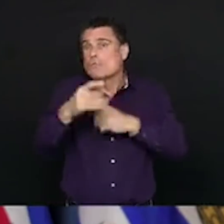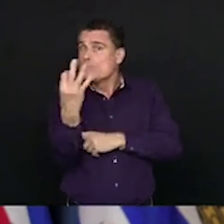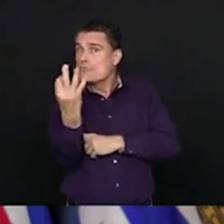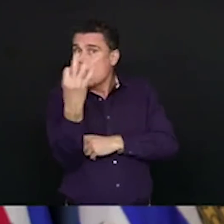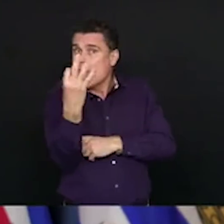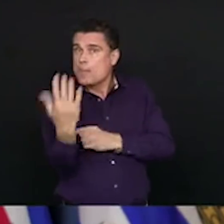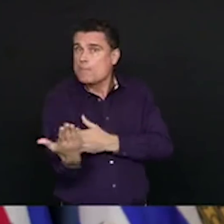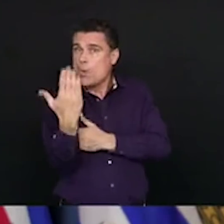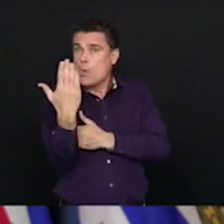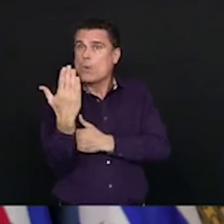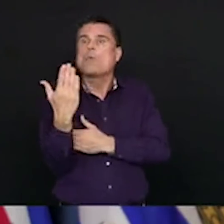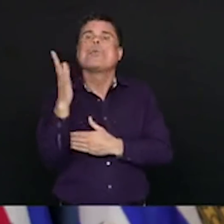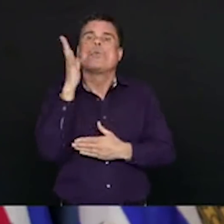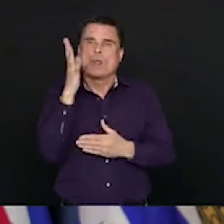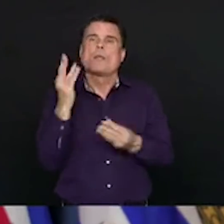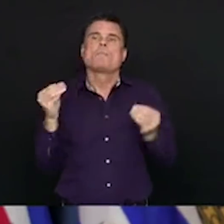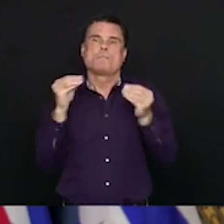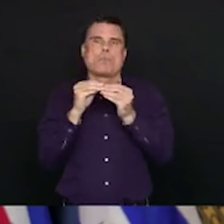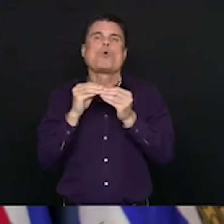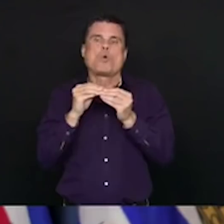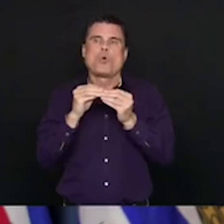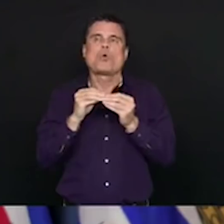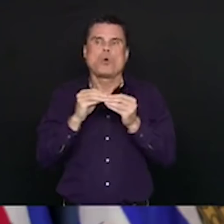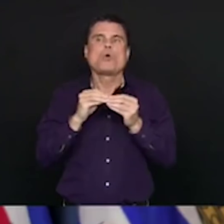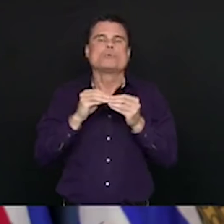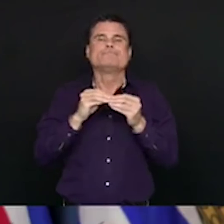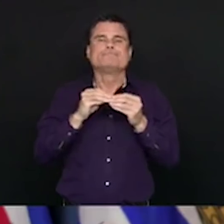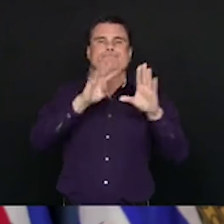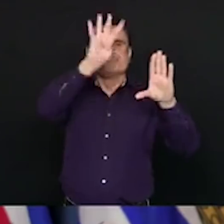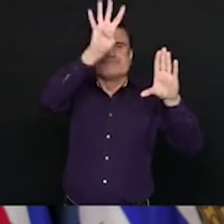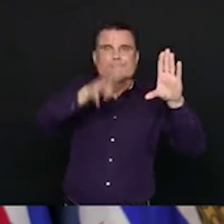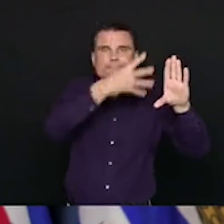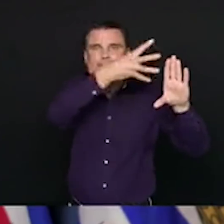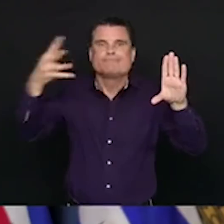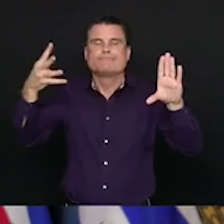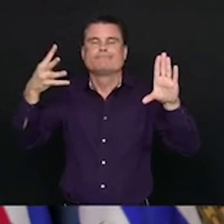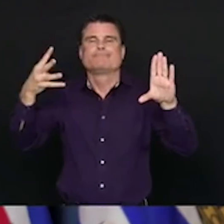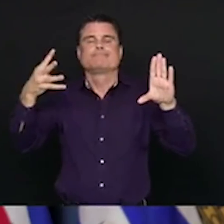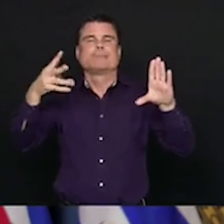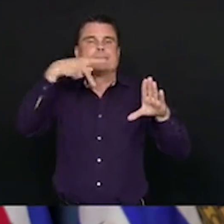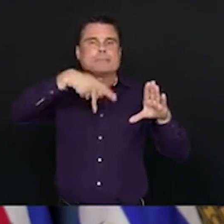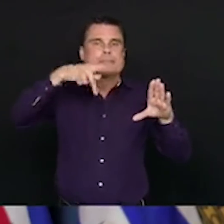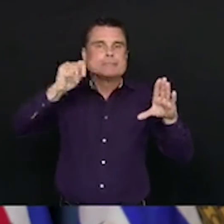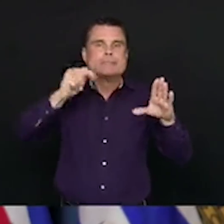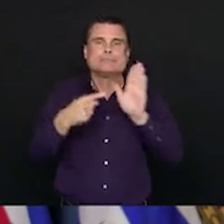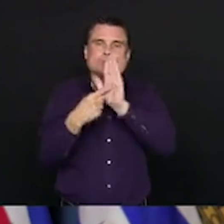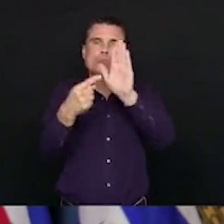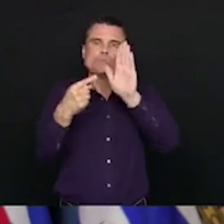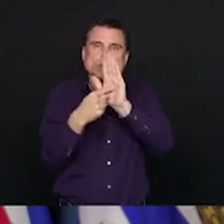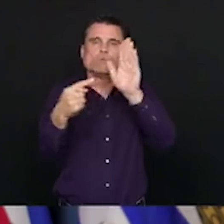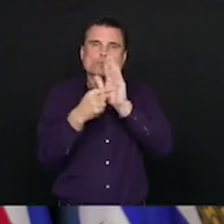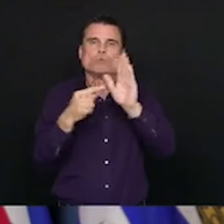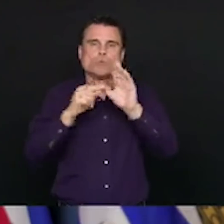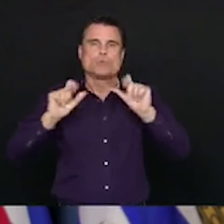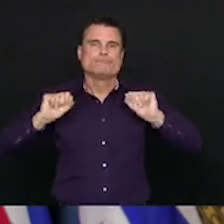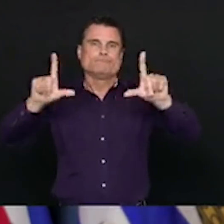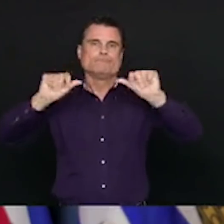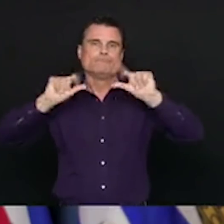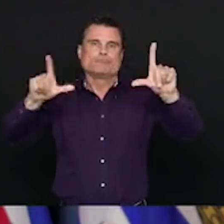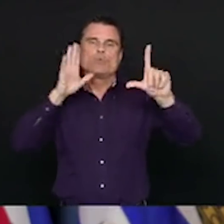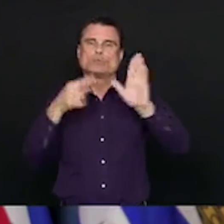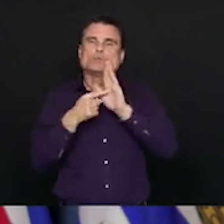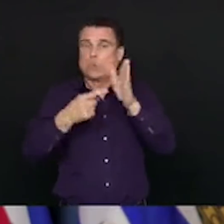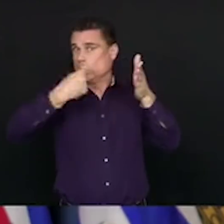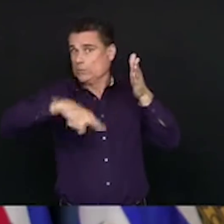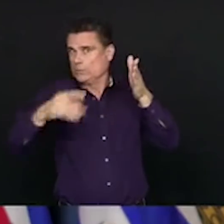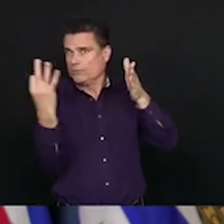provide its modeling 2 weeks ago, and now others have followed, and we're going to update that modeling so people can see both how